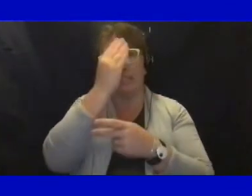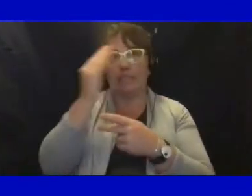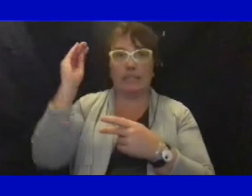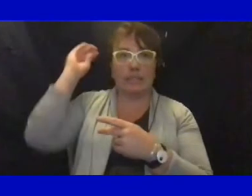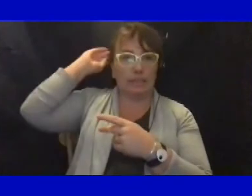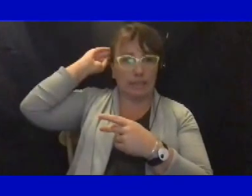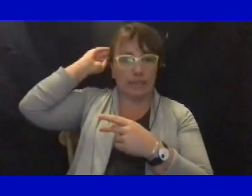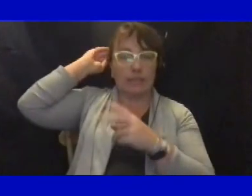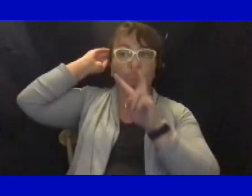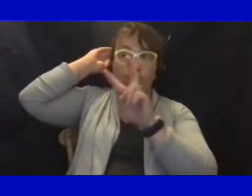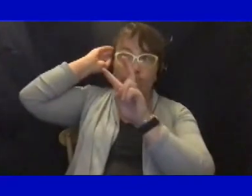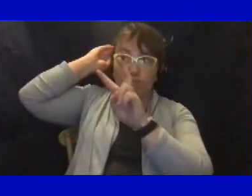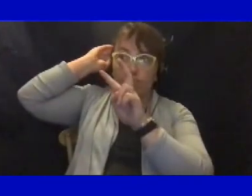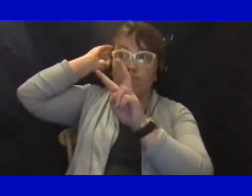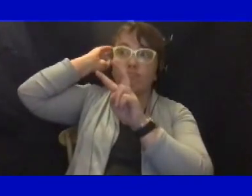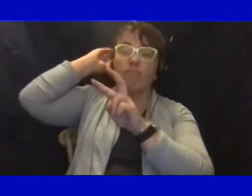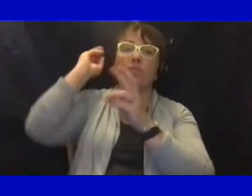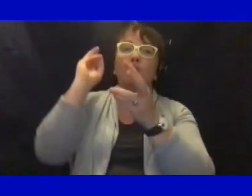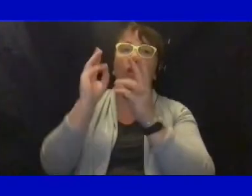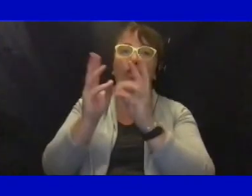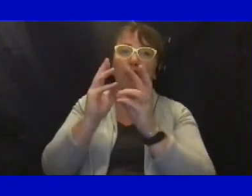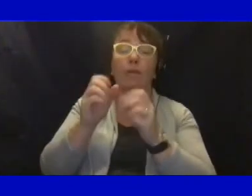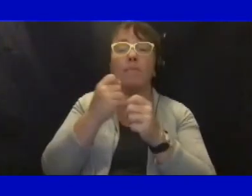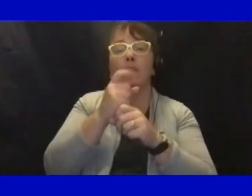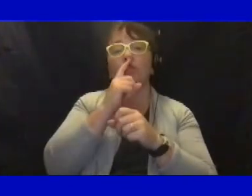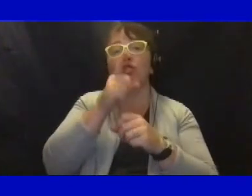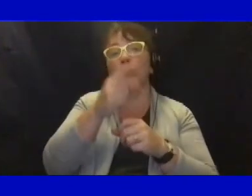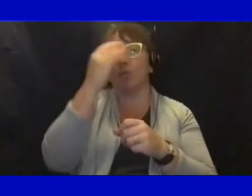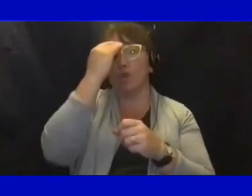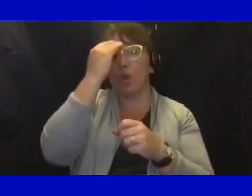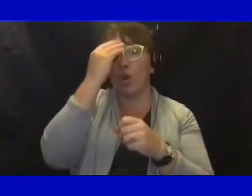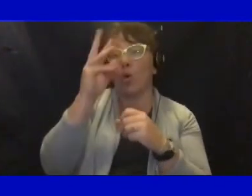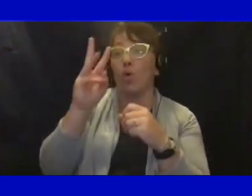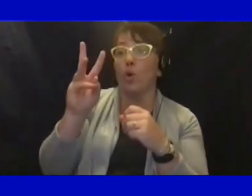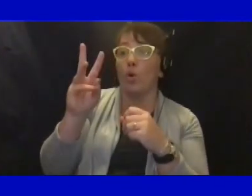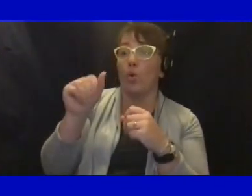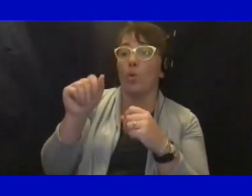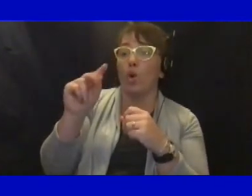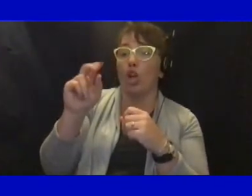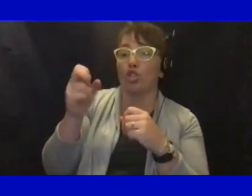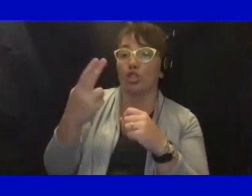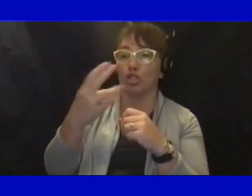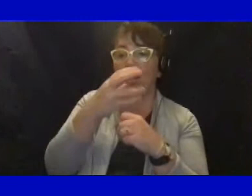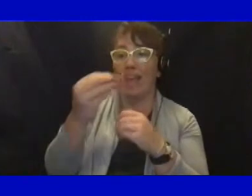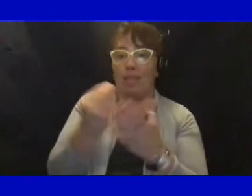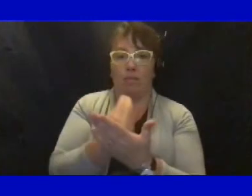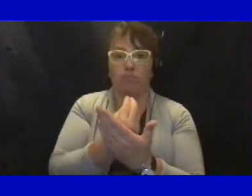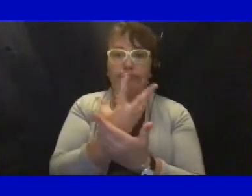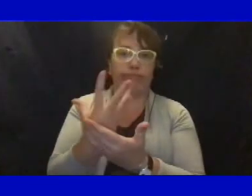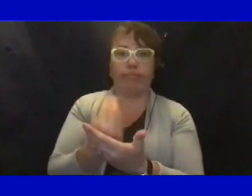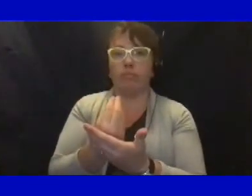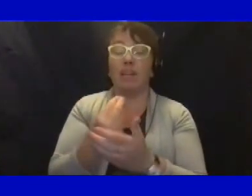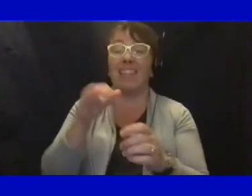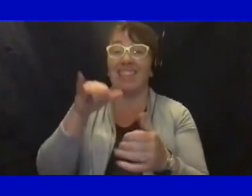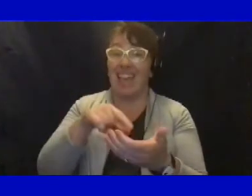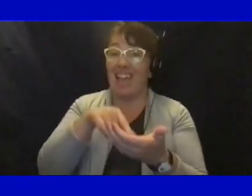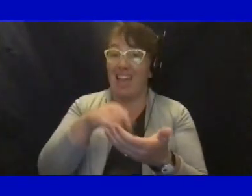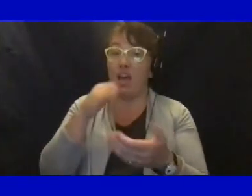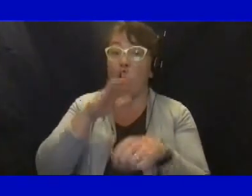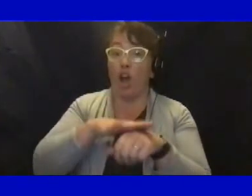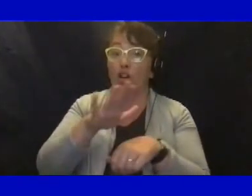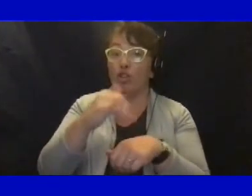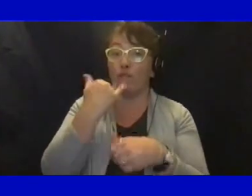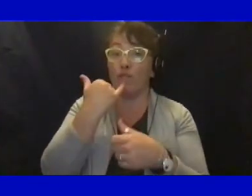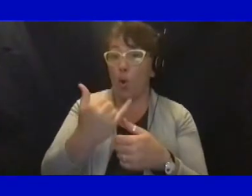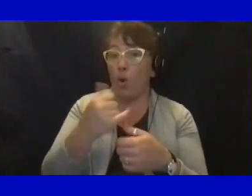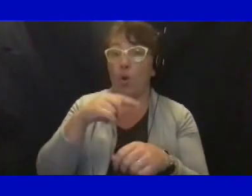you understand the difference between a watch, that's your long lead time, and the warning message. Because the warning message will likely be something that flashes